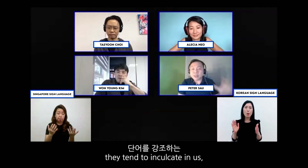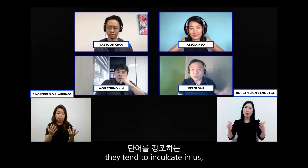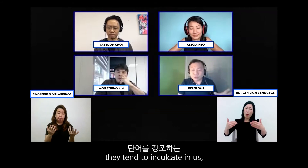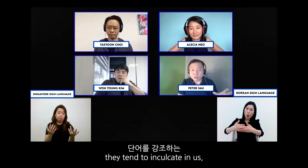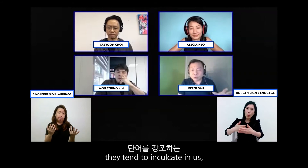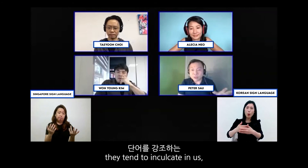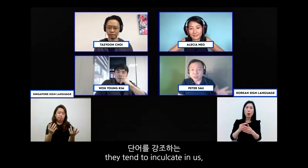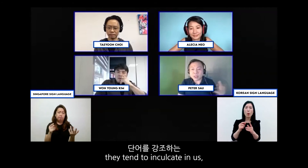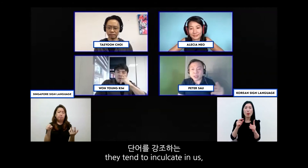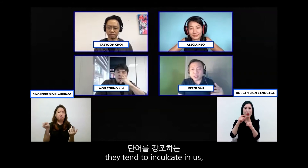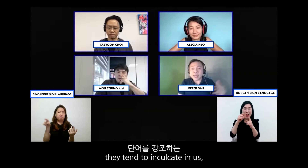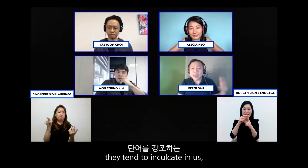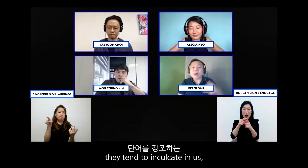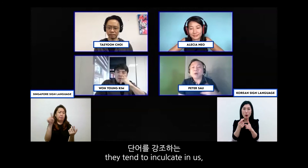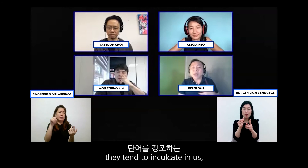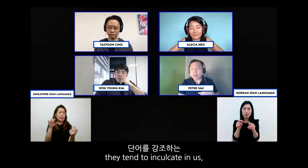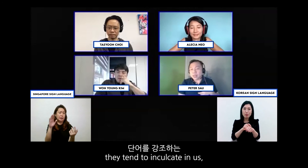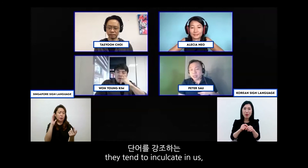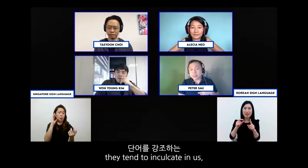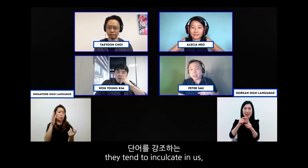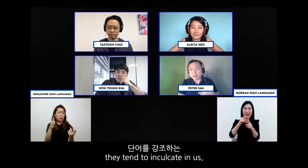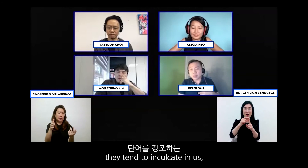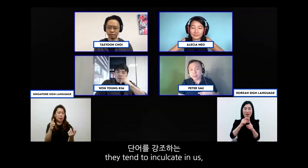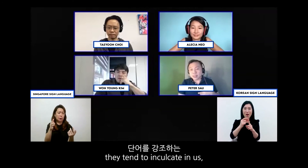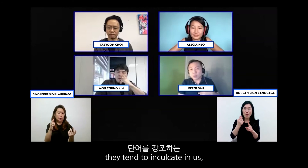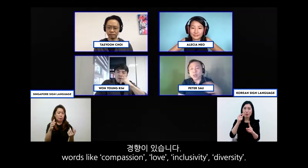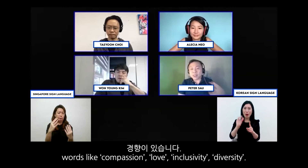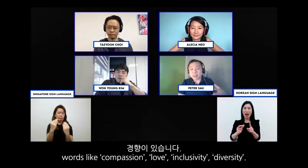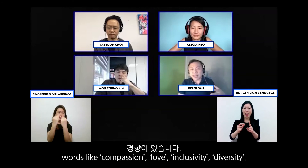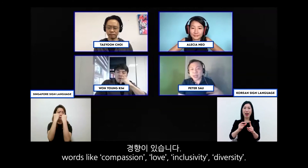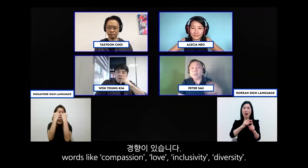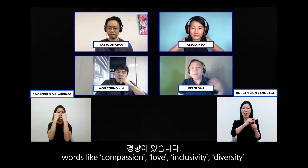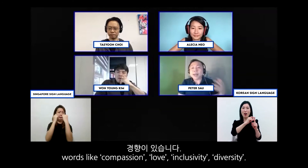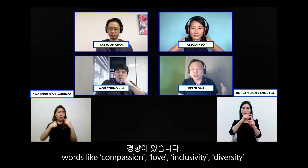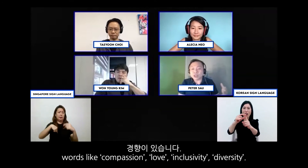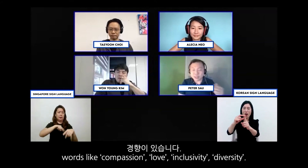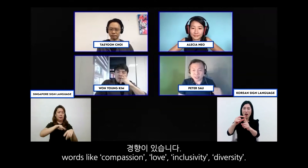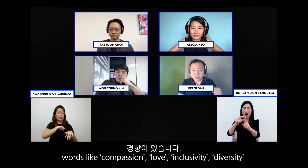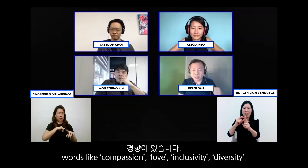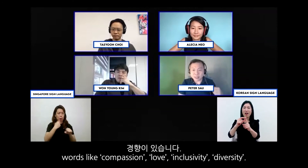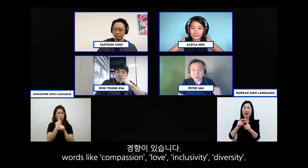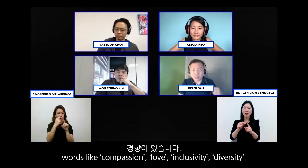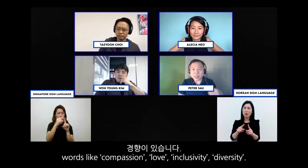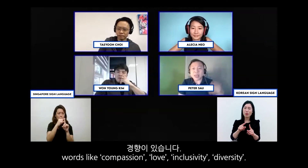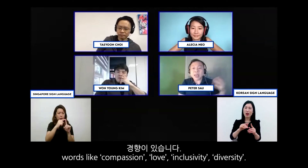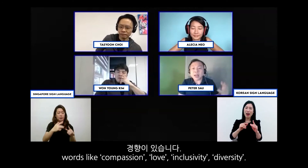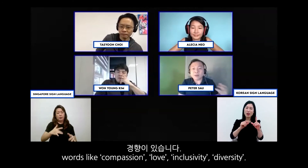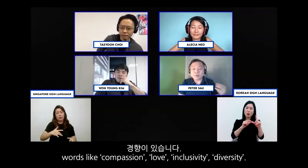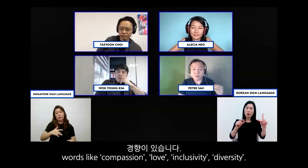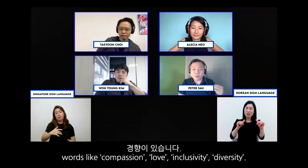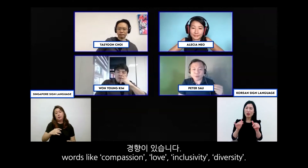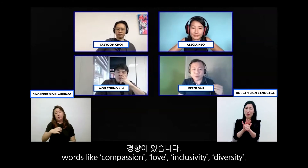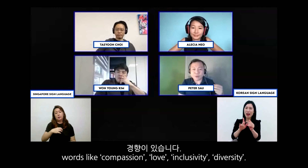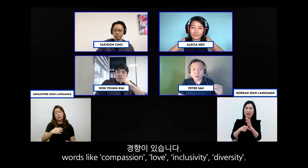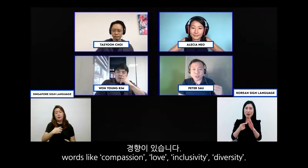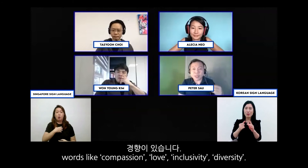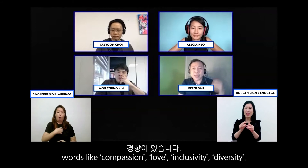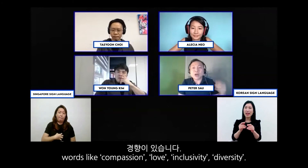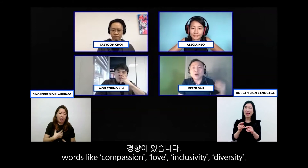they tend to inculcate in us words like compassion, love,